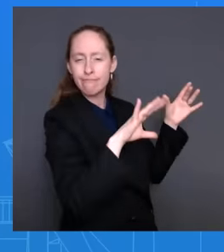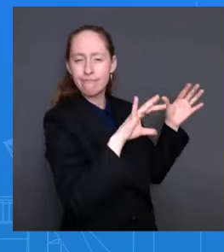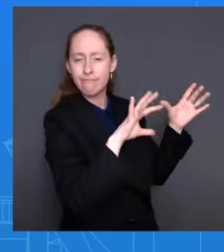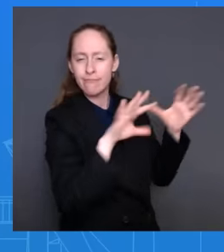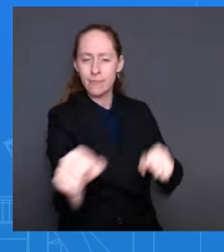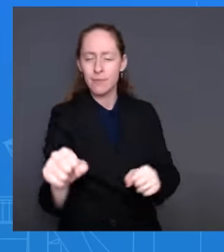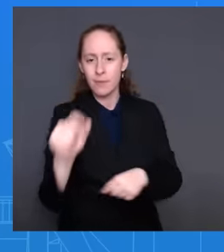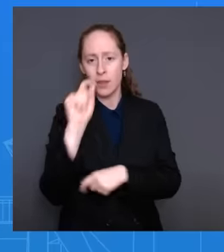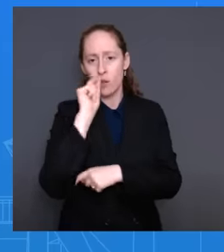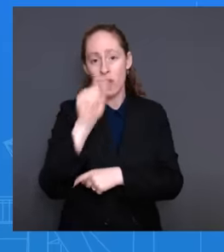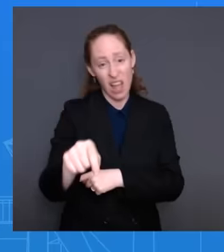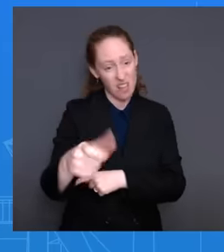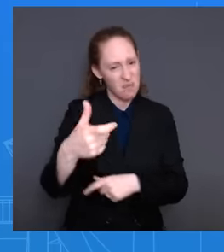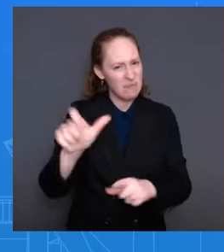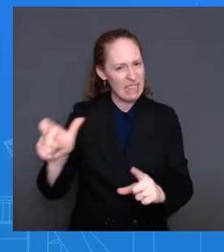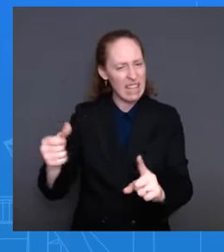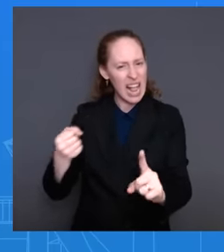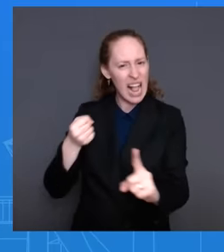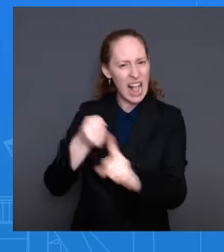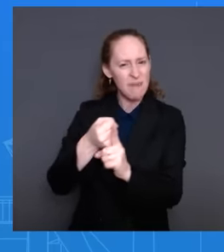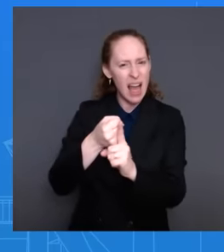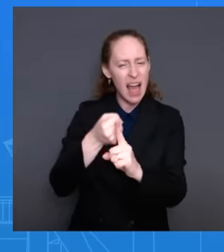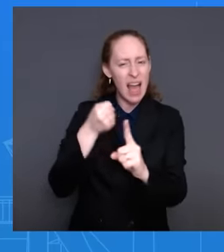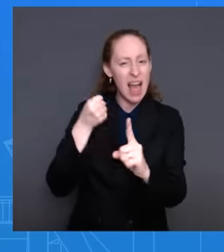are significant global challenges.